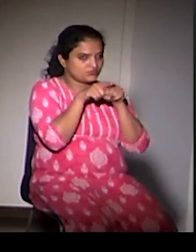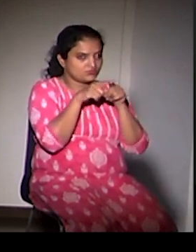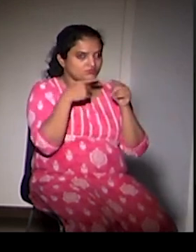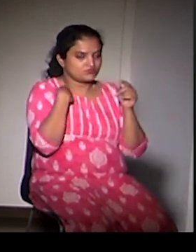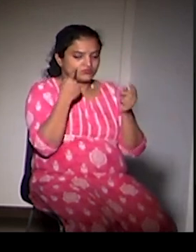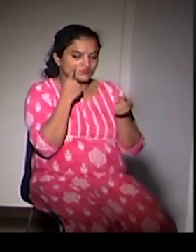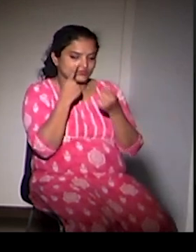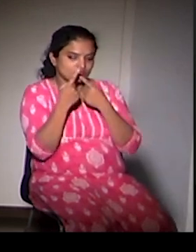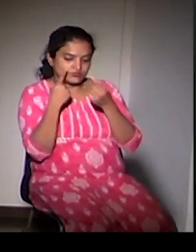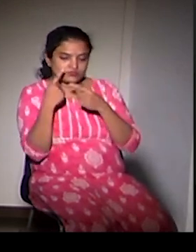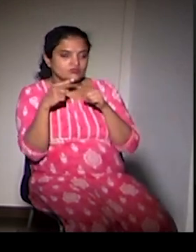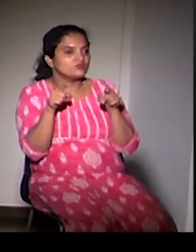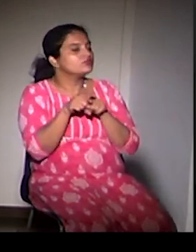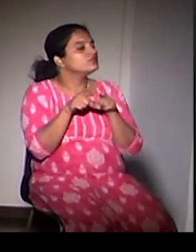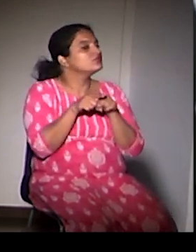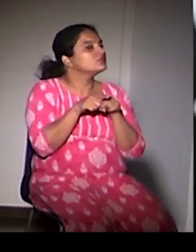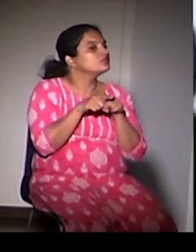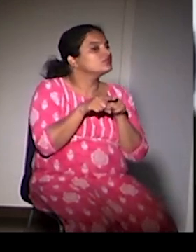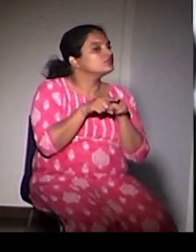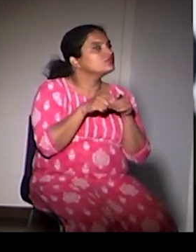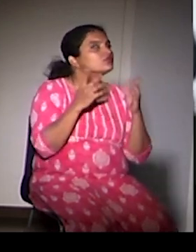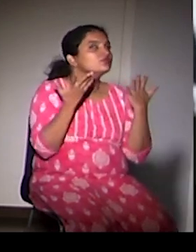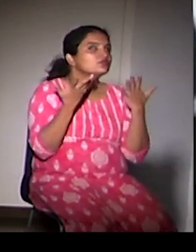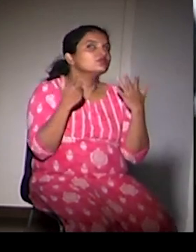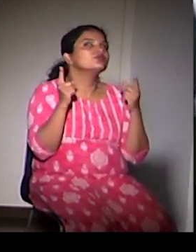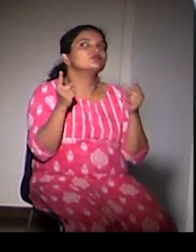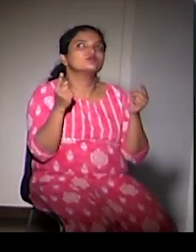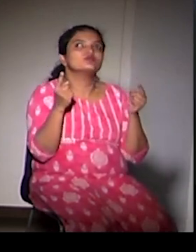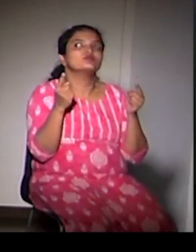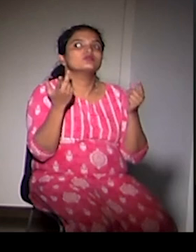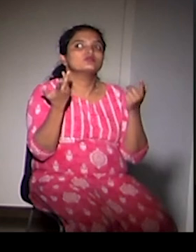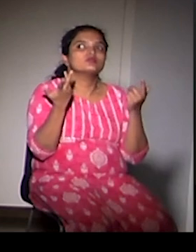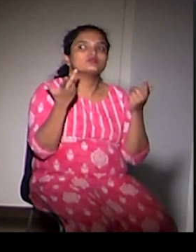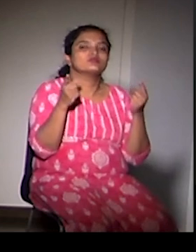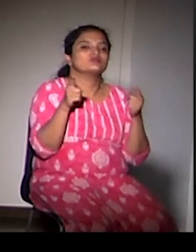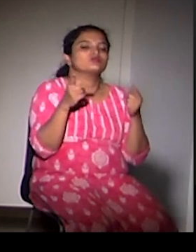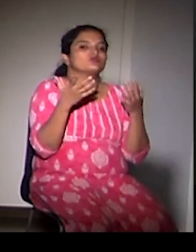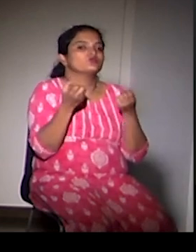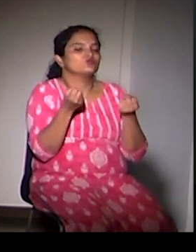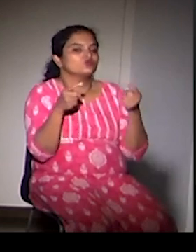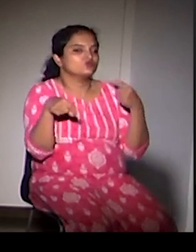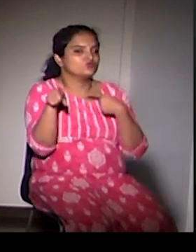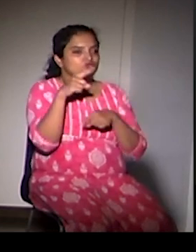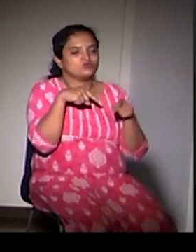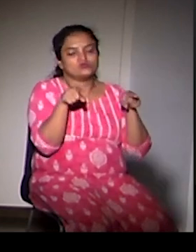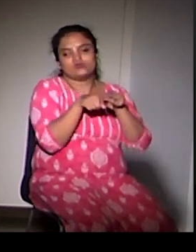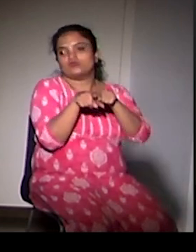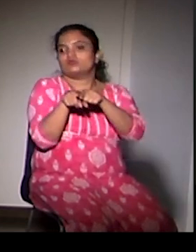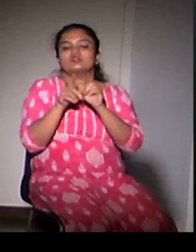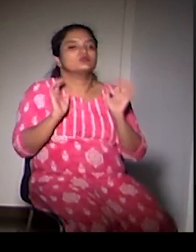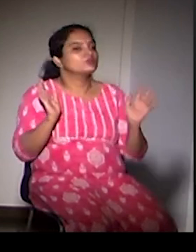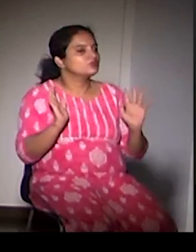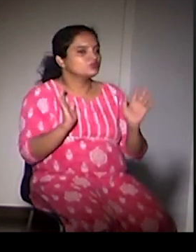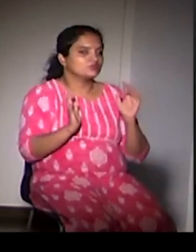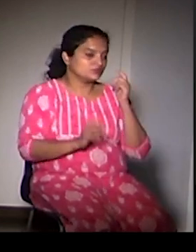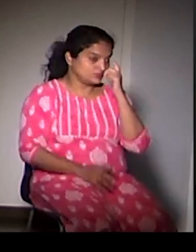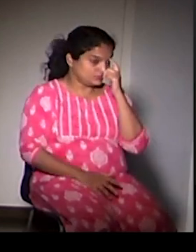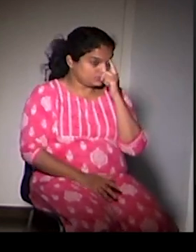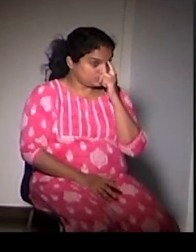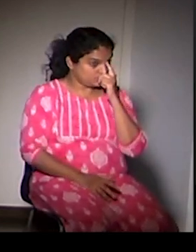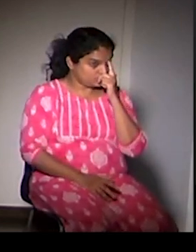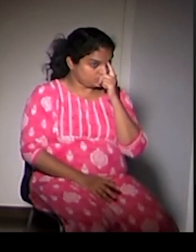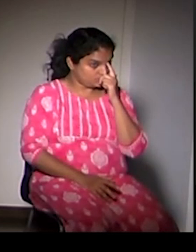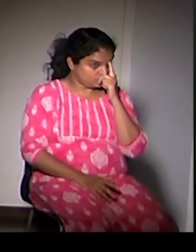Chatri domes. So they were obviously not considered sort of totally mainstream.